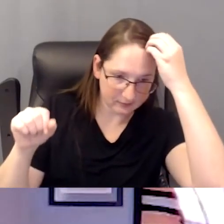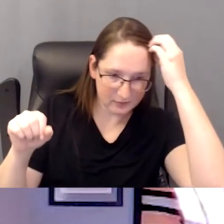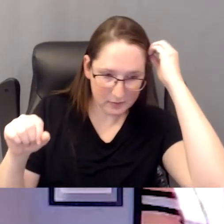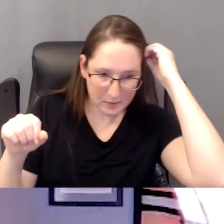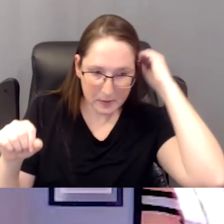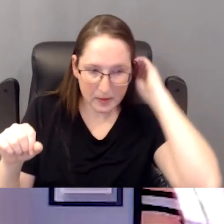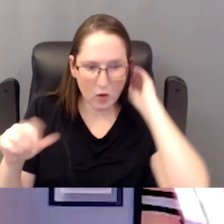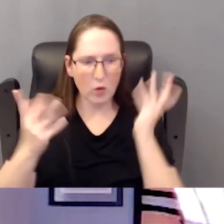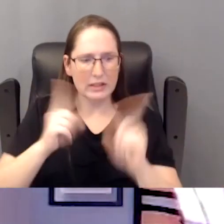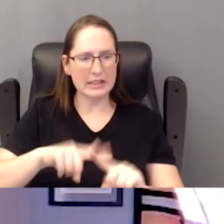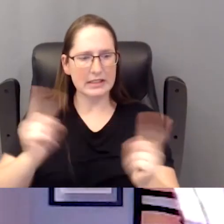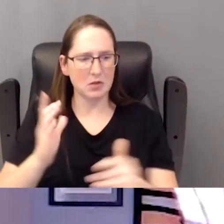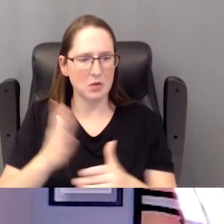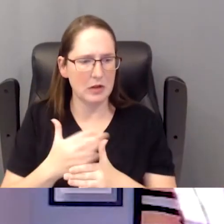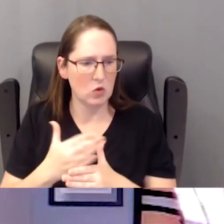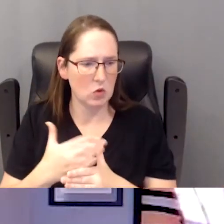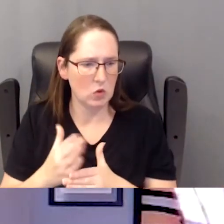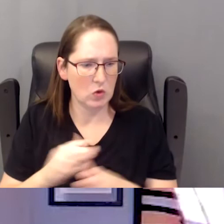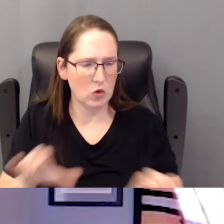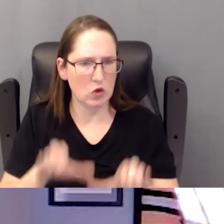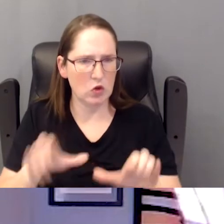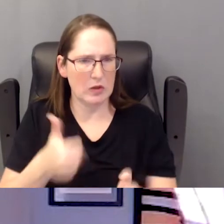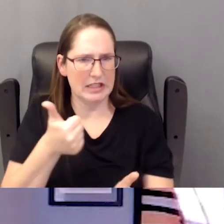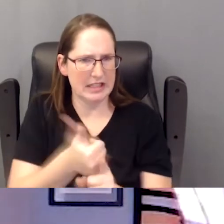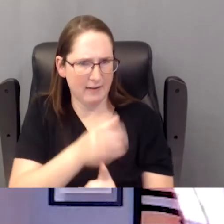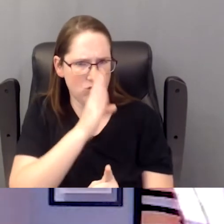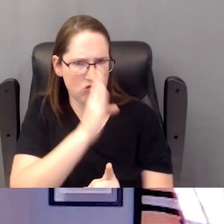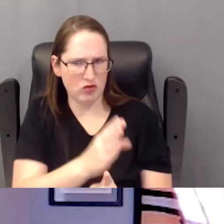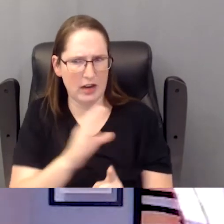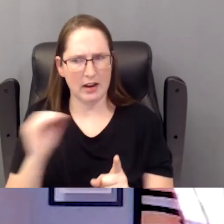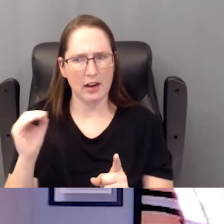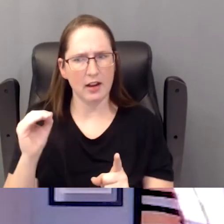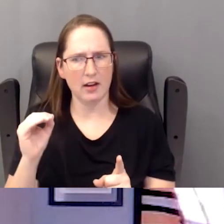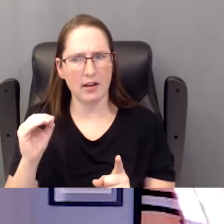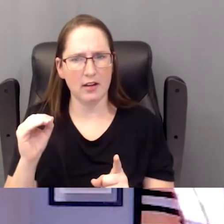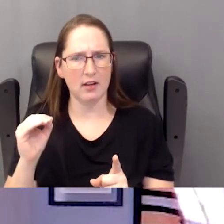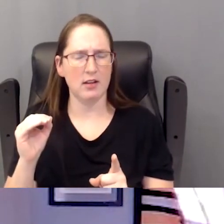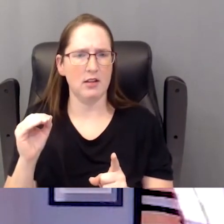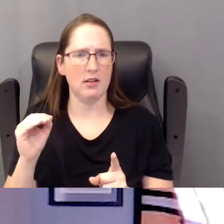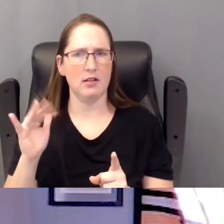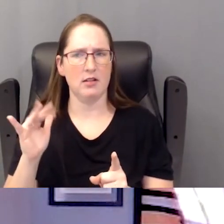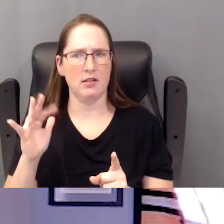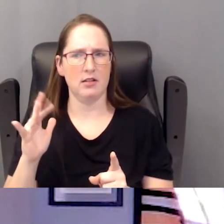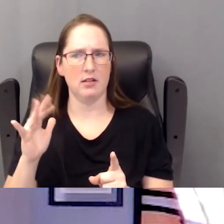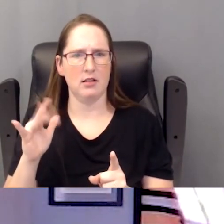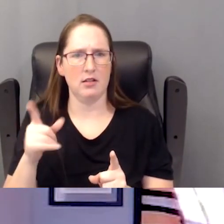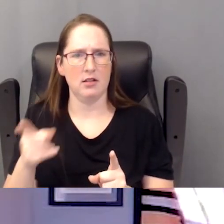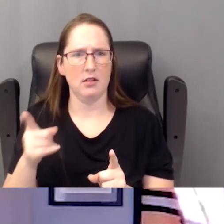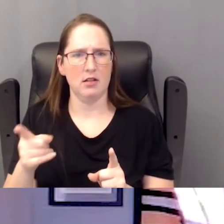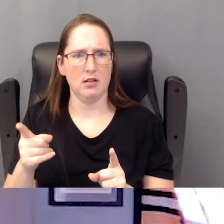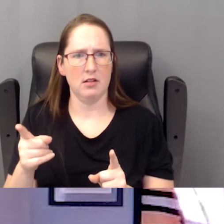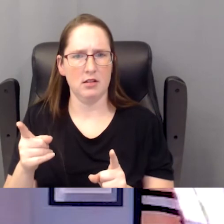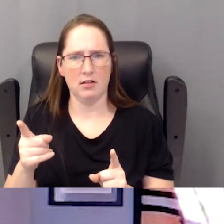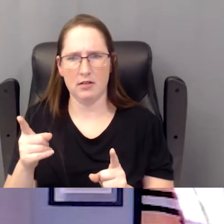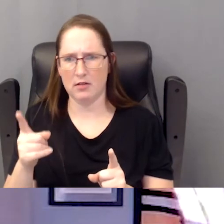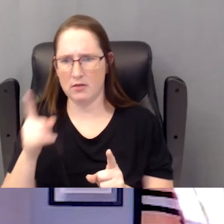What's the difference between doing self-directed and going